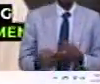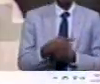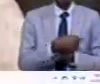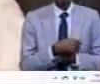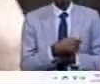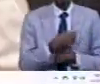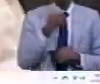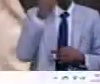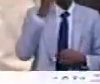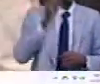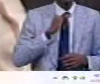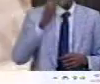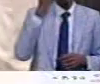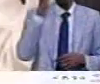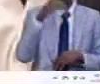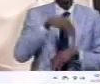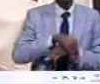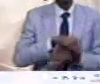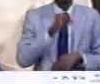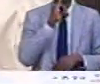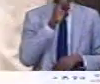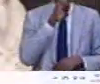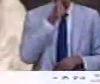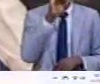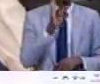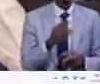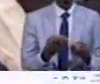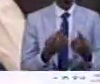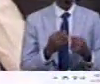going all the way.